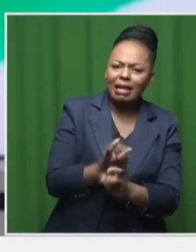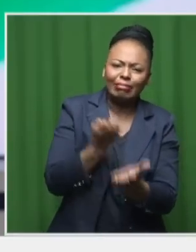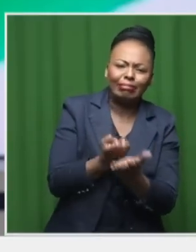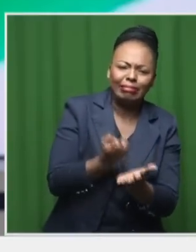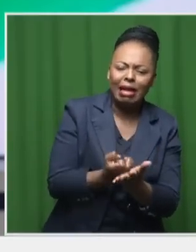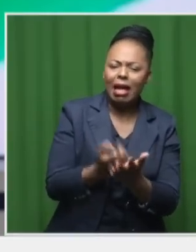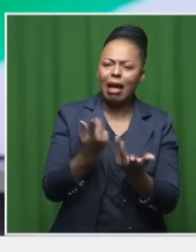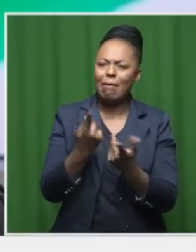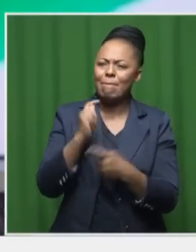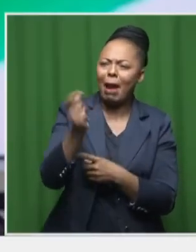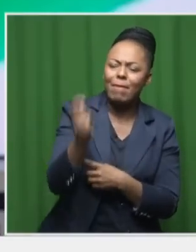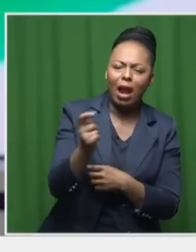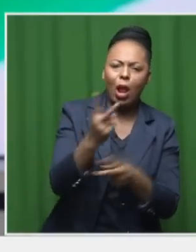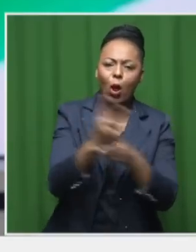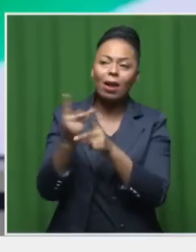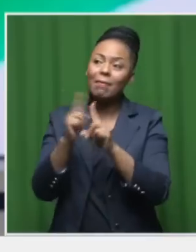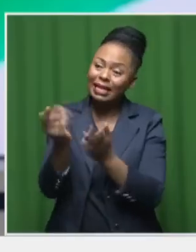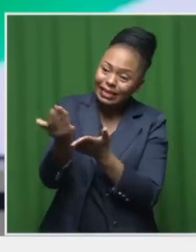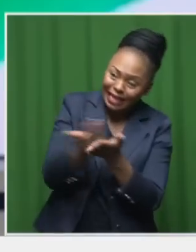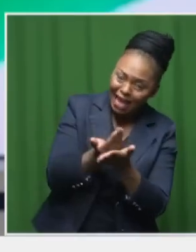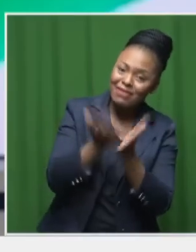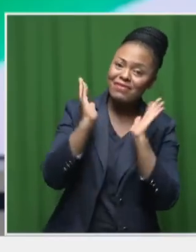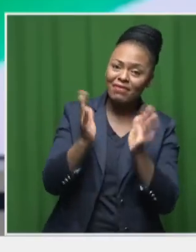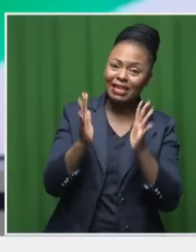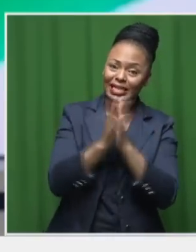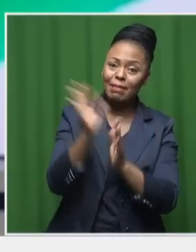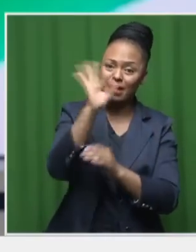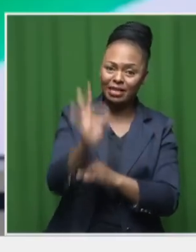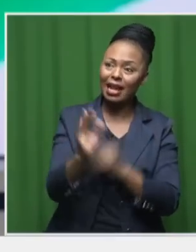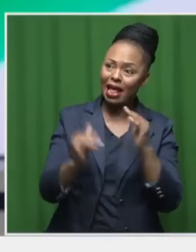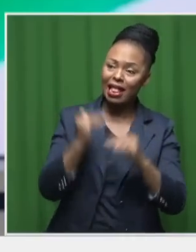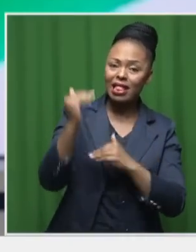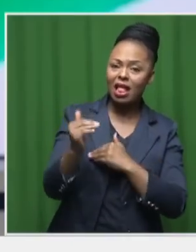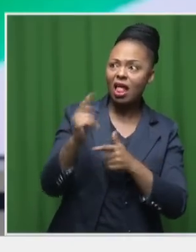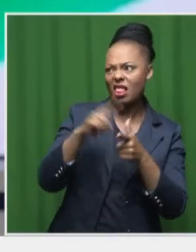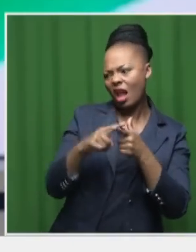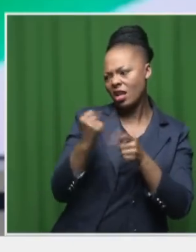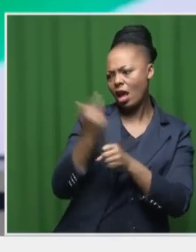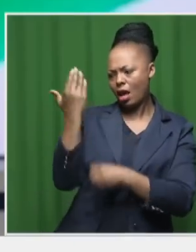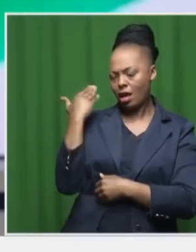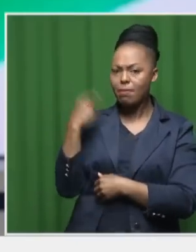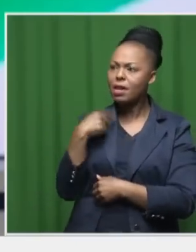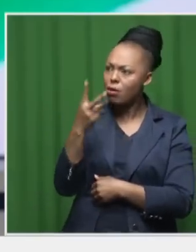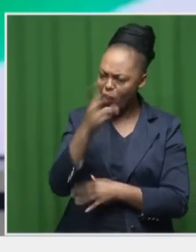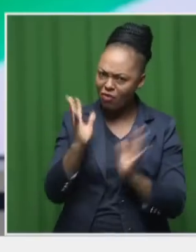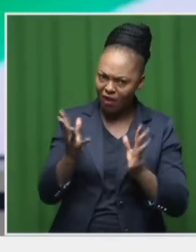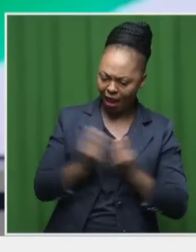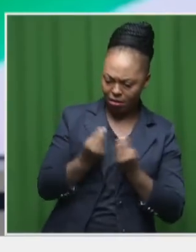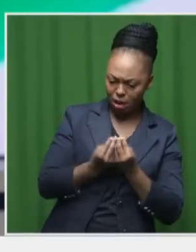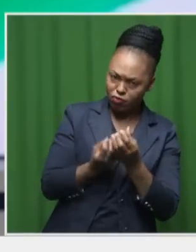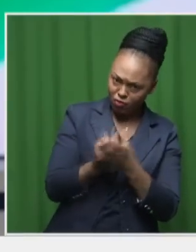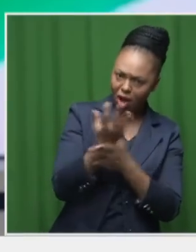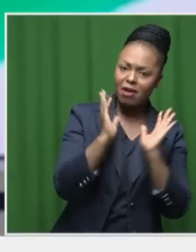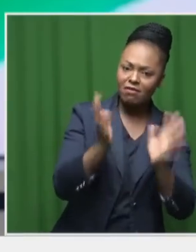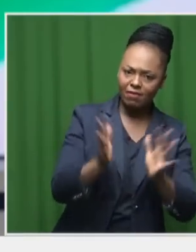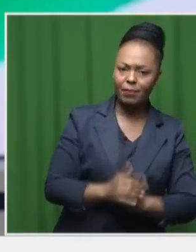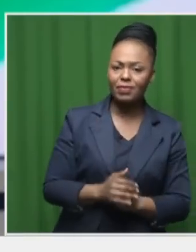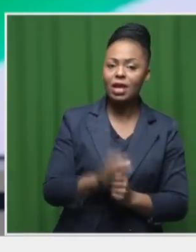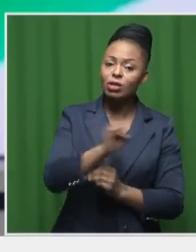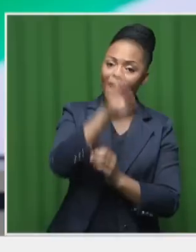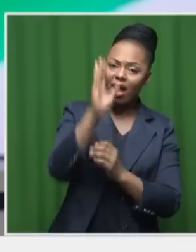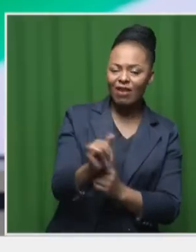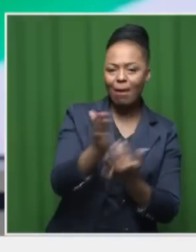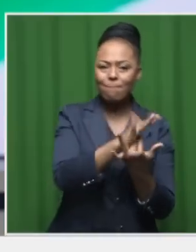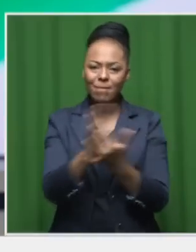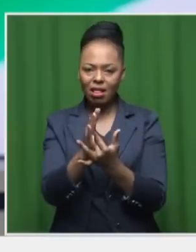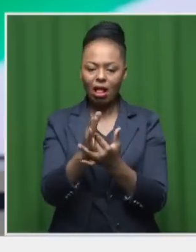loans, they've saved 10% more than they did last year. I'm seeing that asset base grow. And South Africans and the middle class